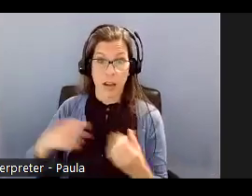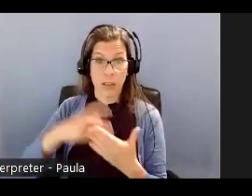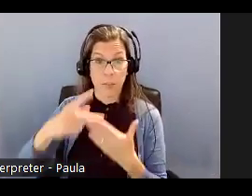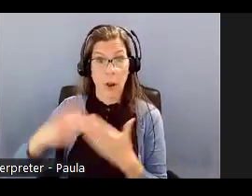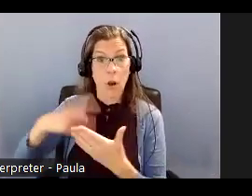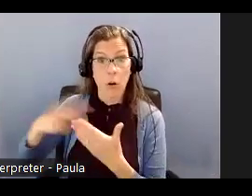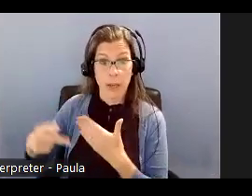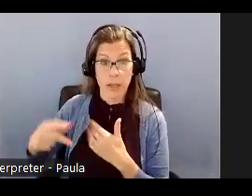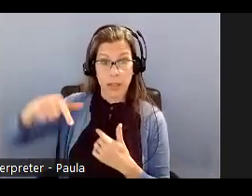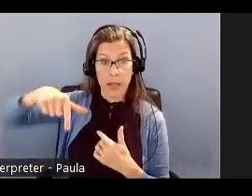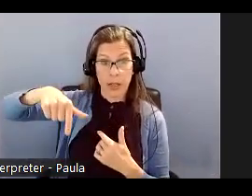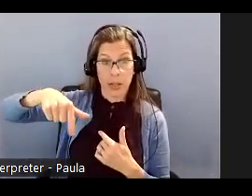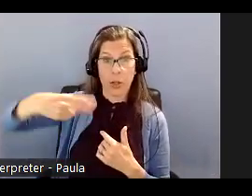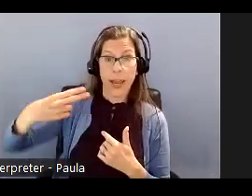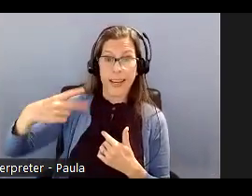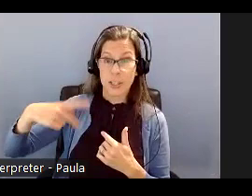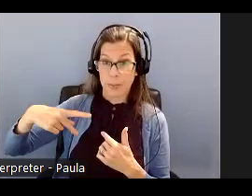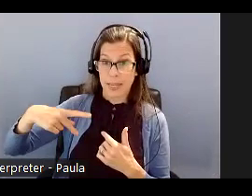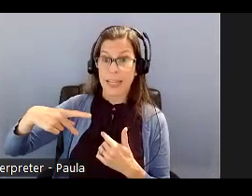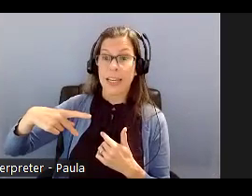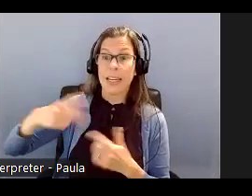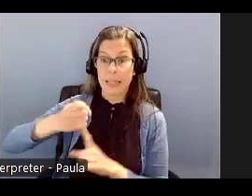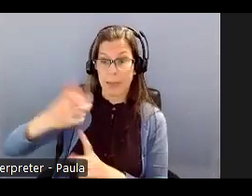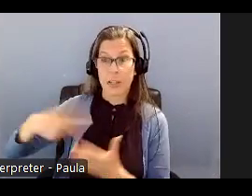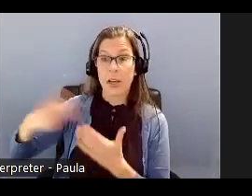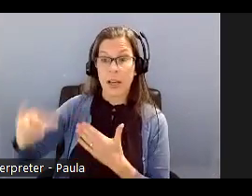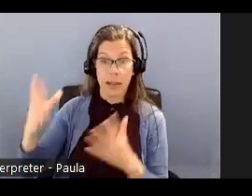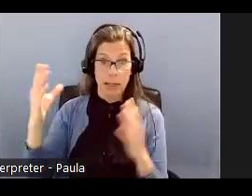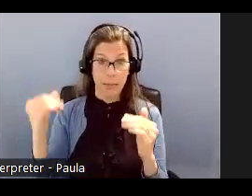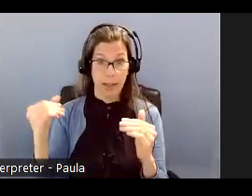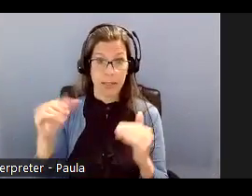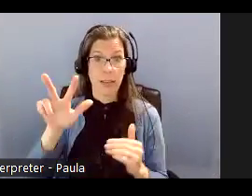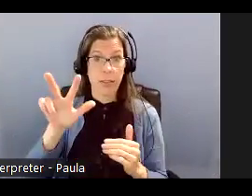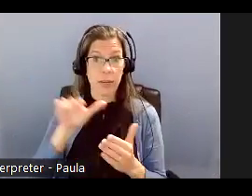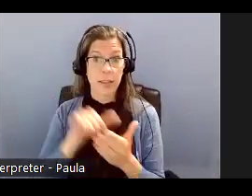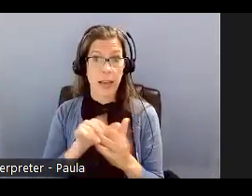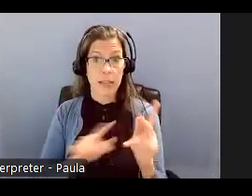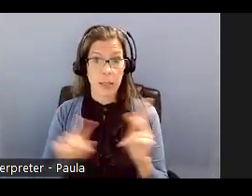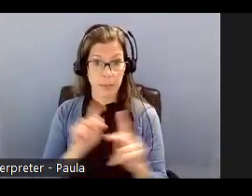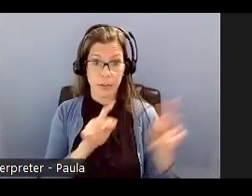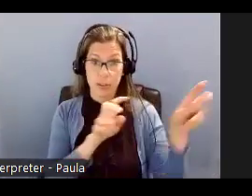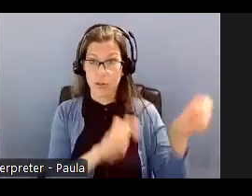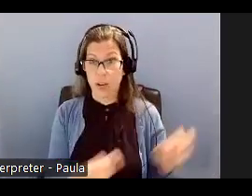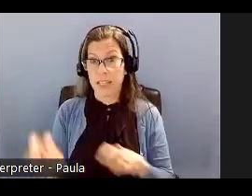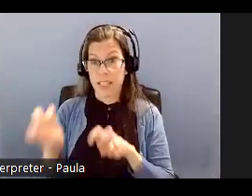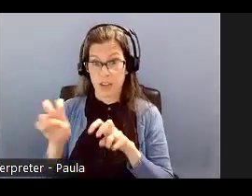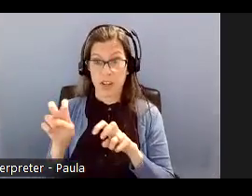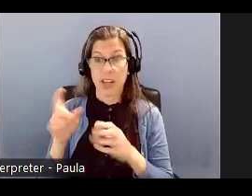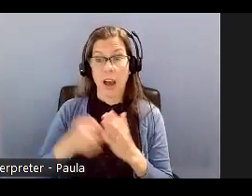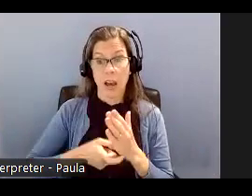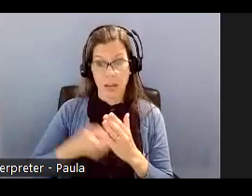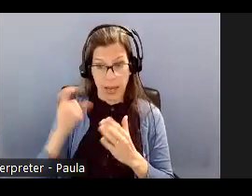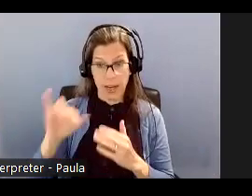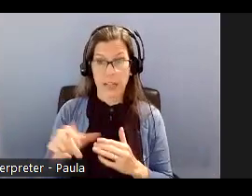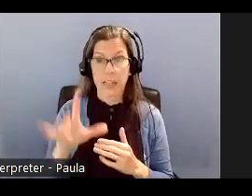the QHP expansion program, we're expecting approximately 3,000 individuals to transition in automatically on